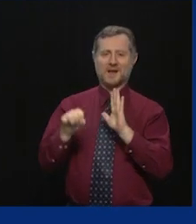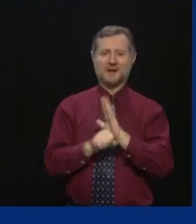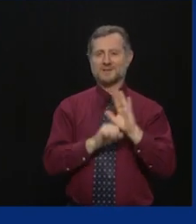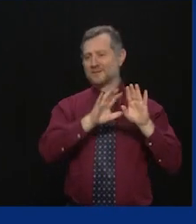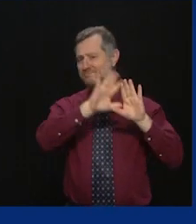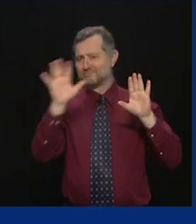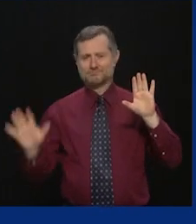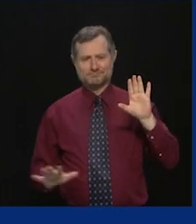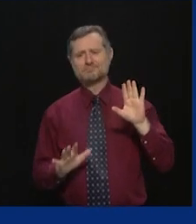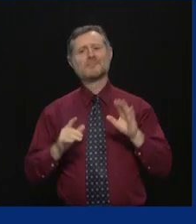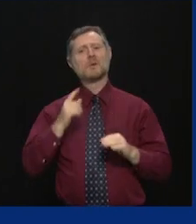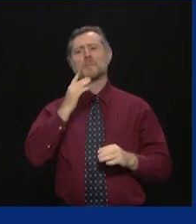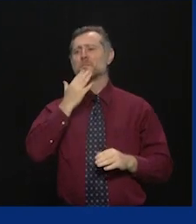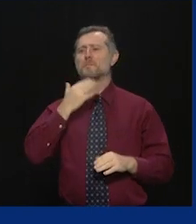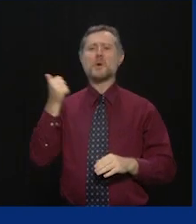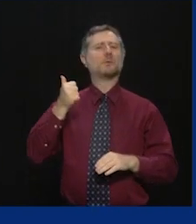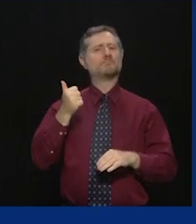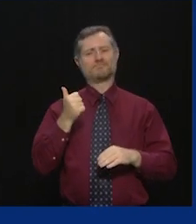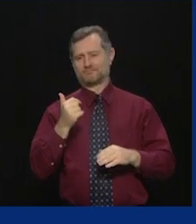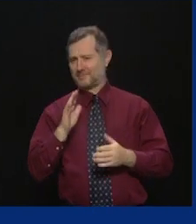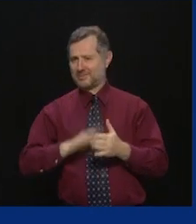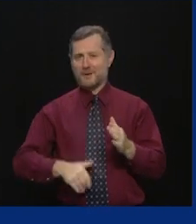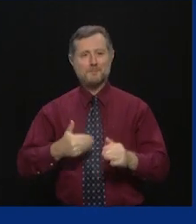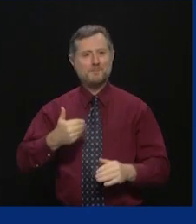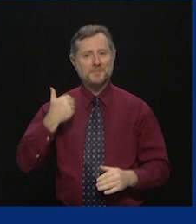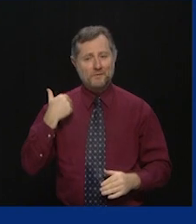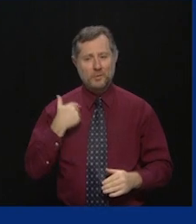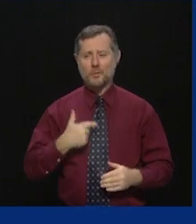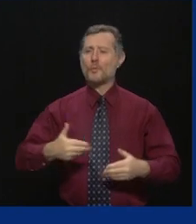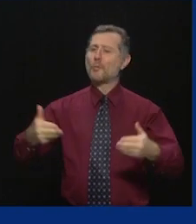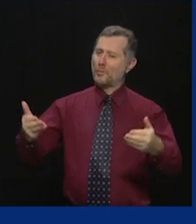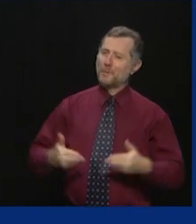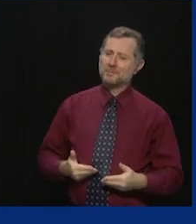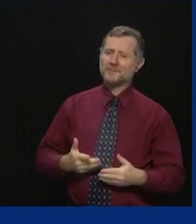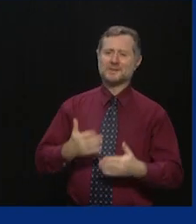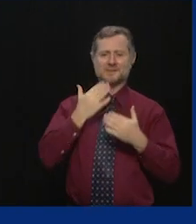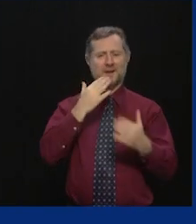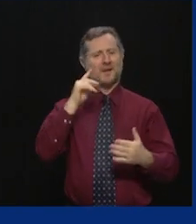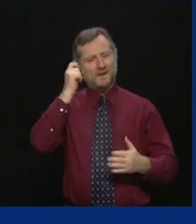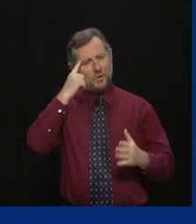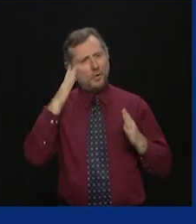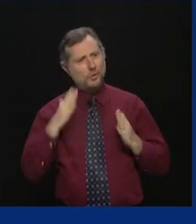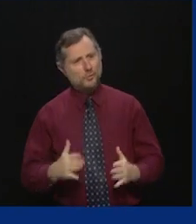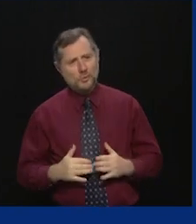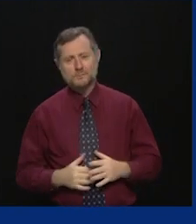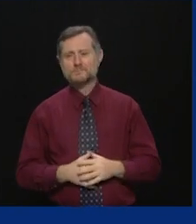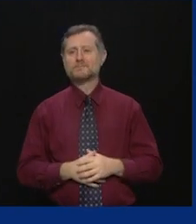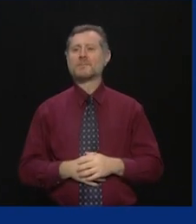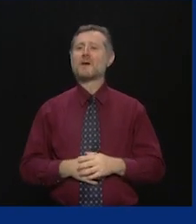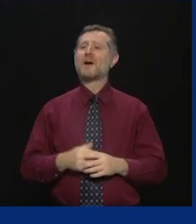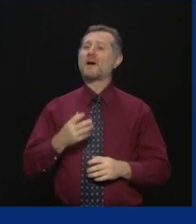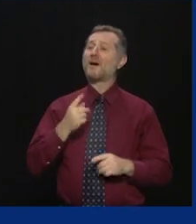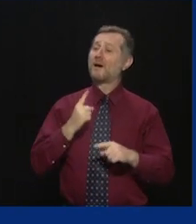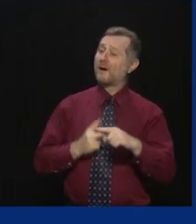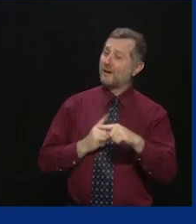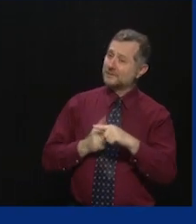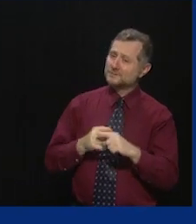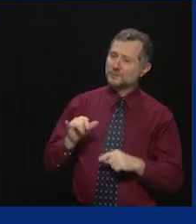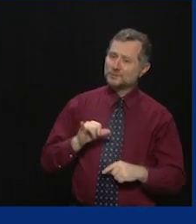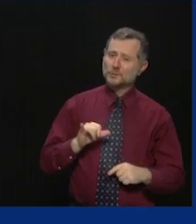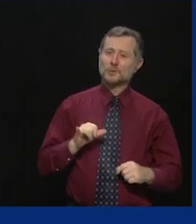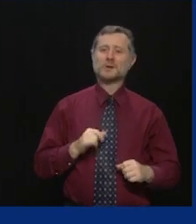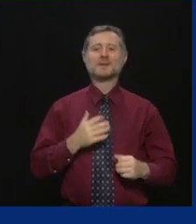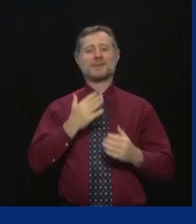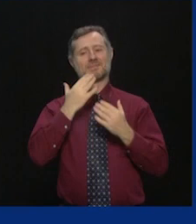welcome you to Rochester as our governor. So thank you, Governor Hochul. And I also want to thank Empire